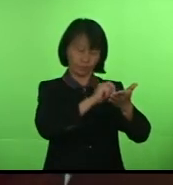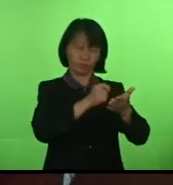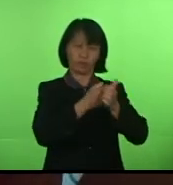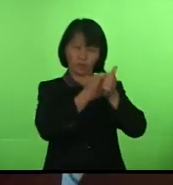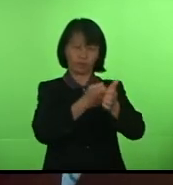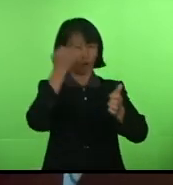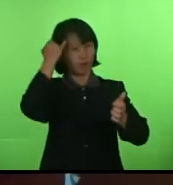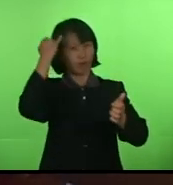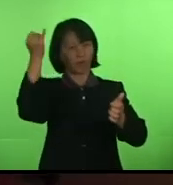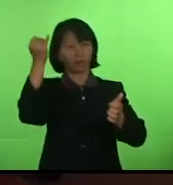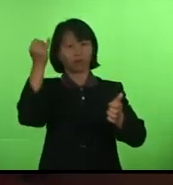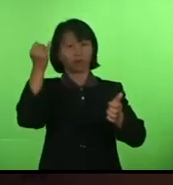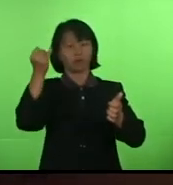ideas,